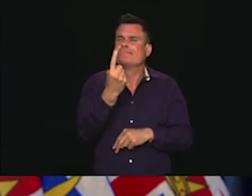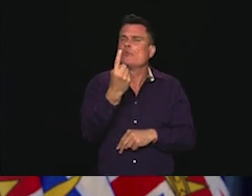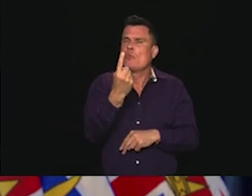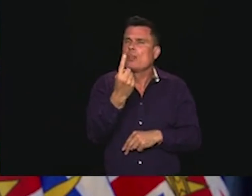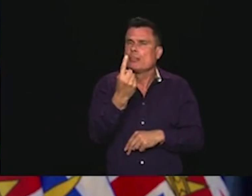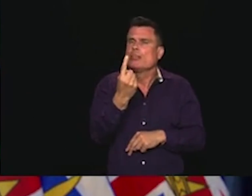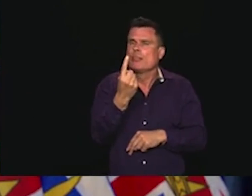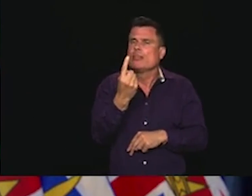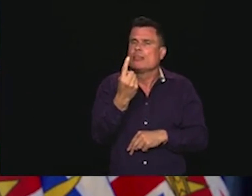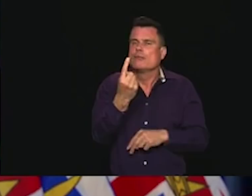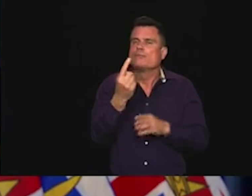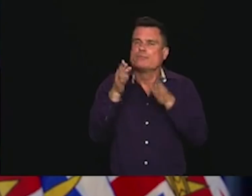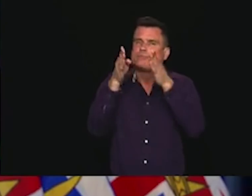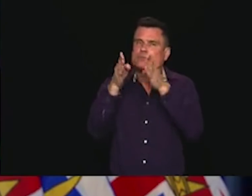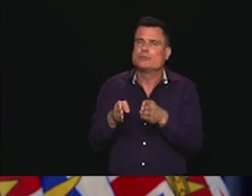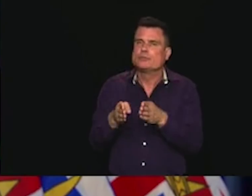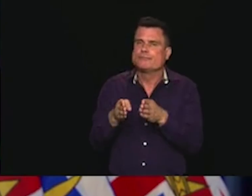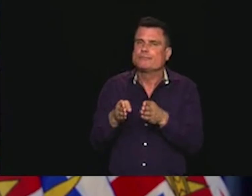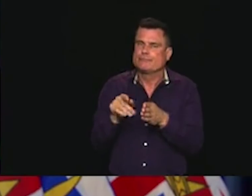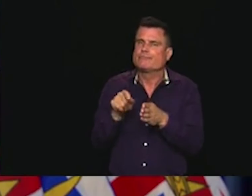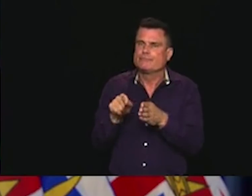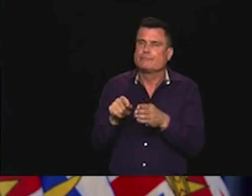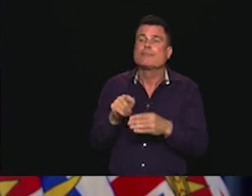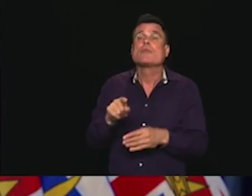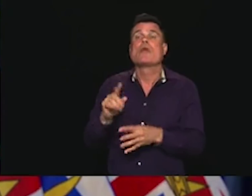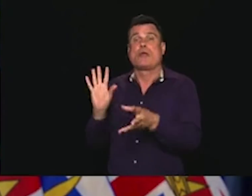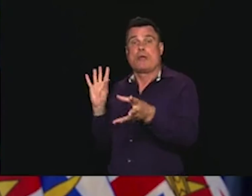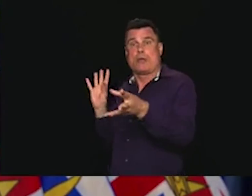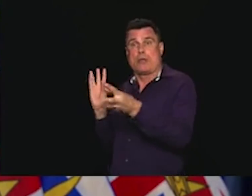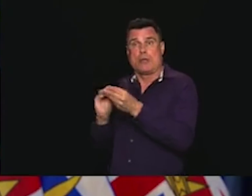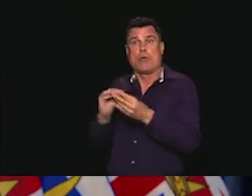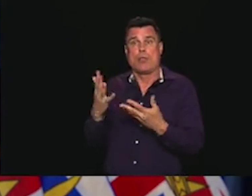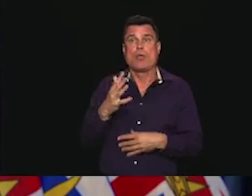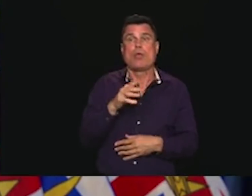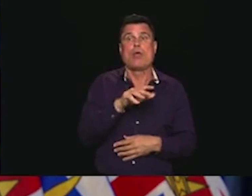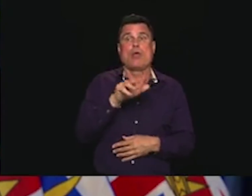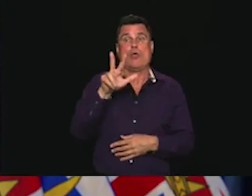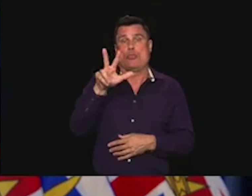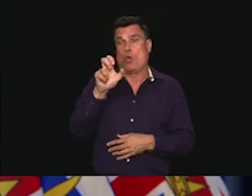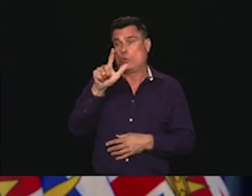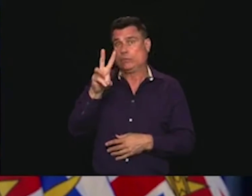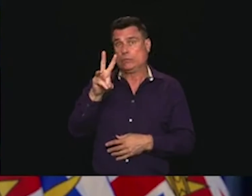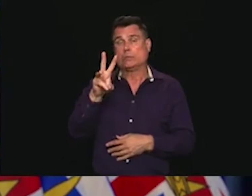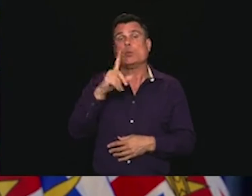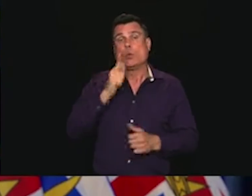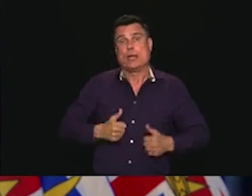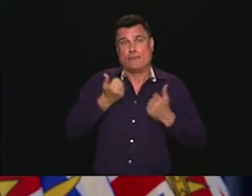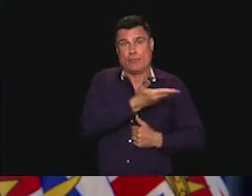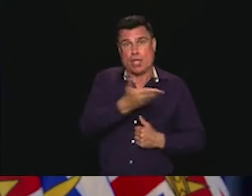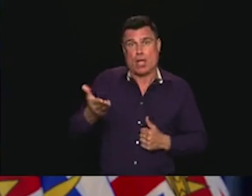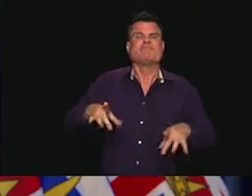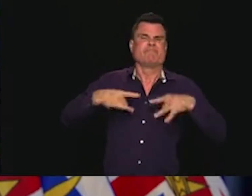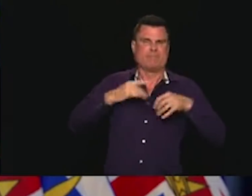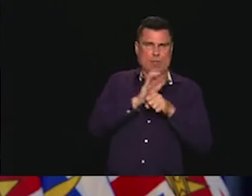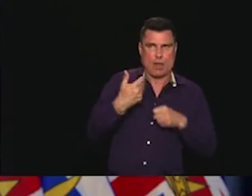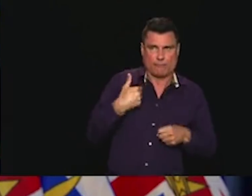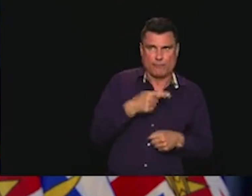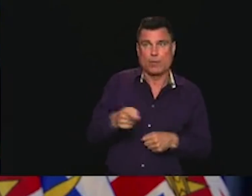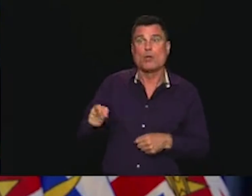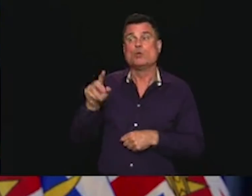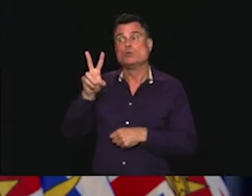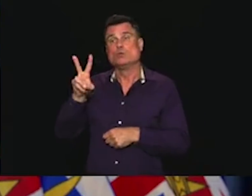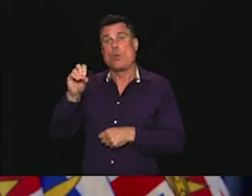Region, 181 in the Interior Health Region, and 60 people in the Northern Health Region. We continue,